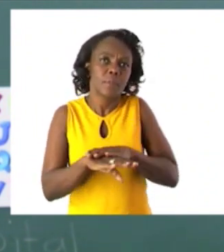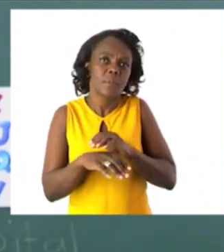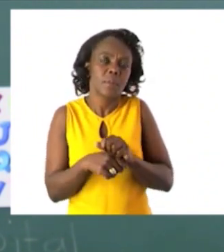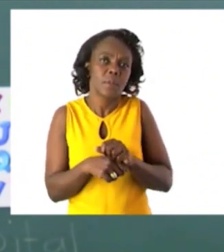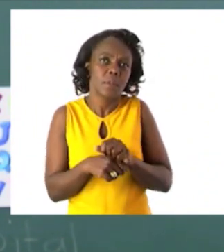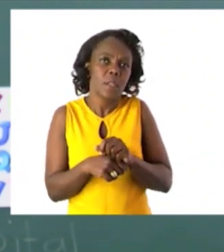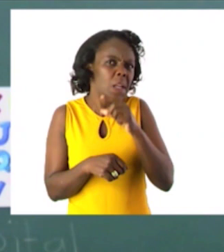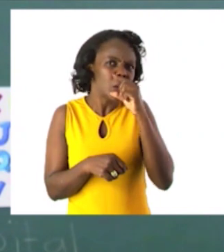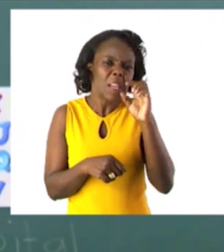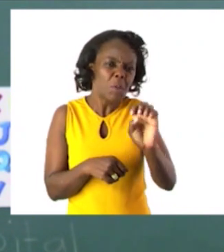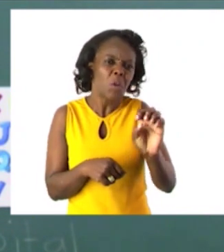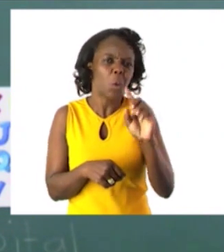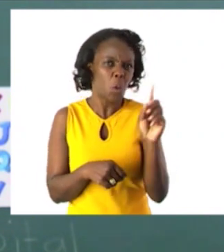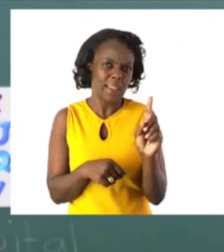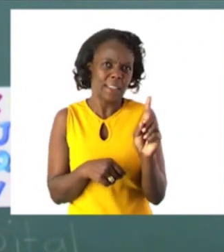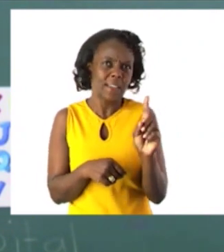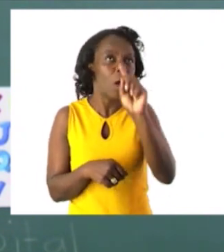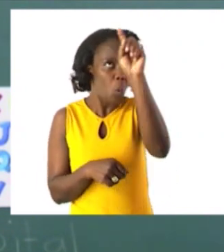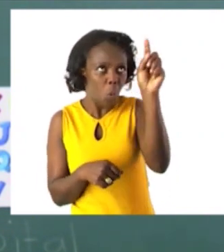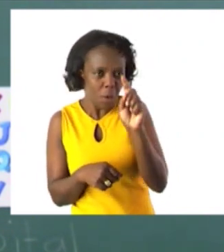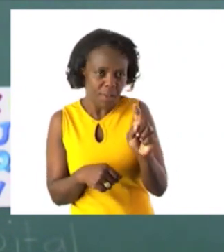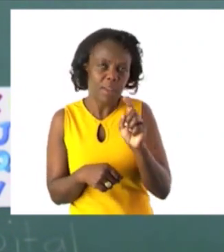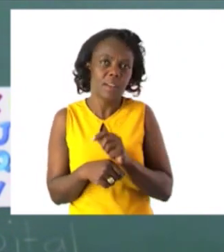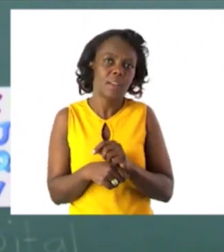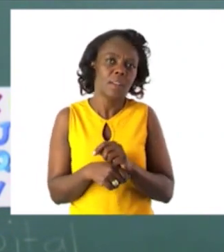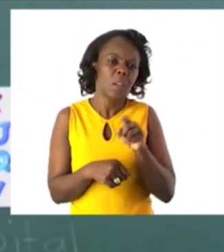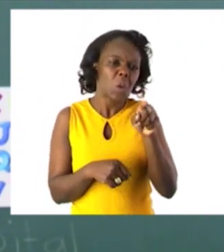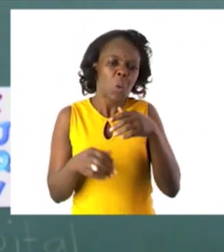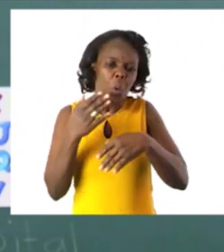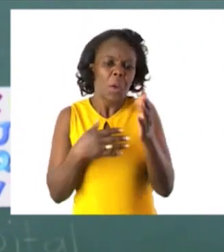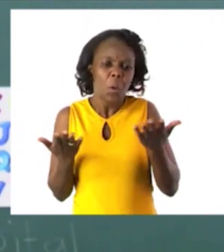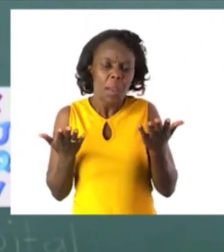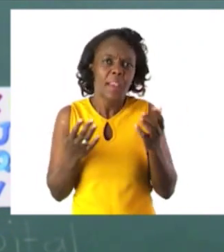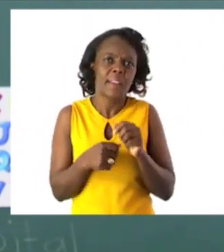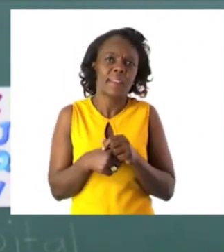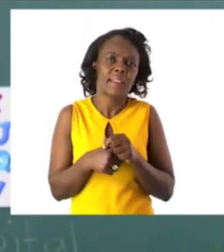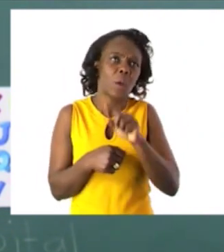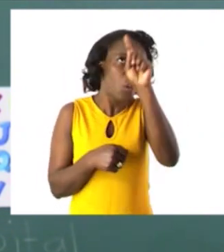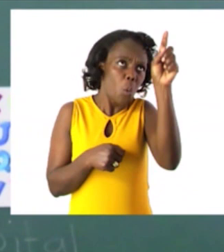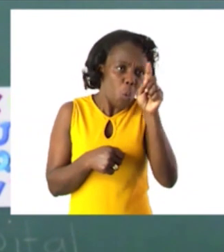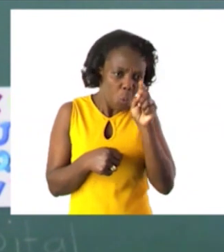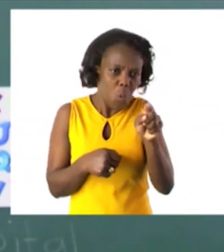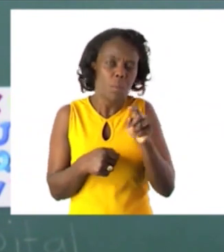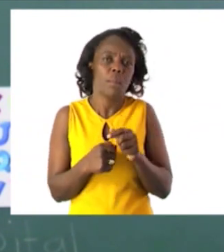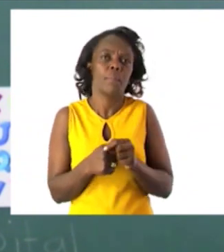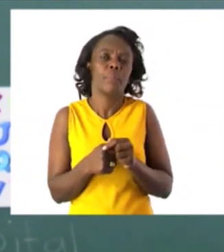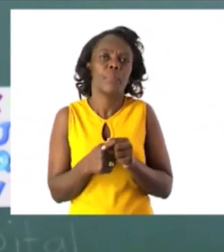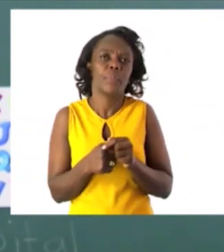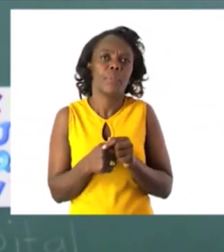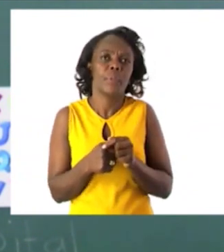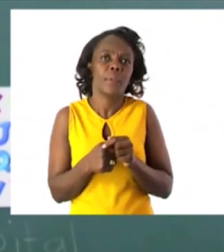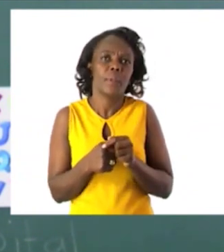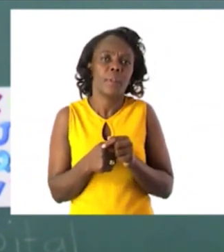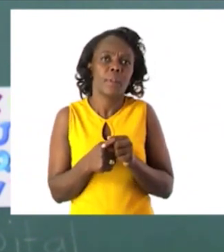is your name? Question mark. Where are you going? Question mark. Okay. And then we